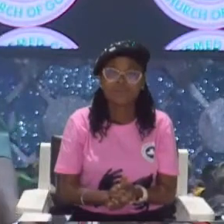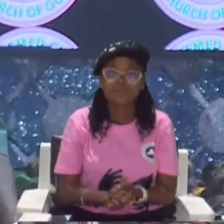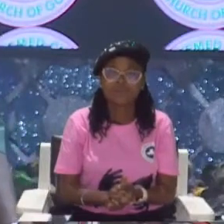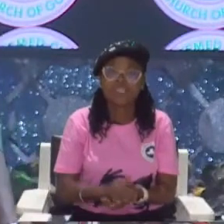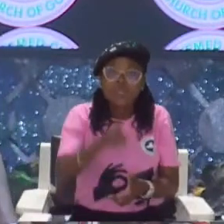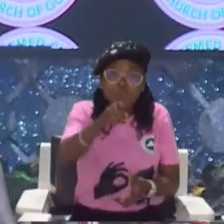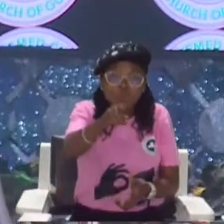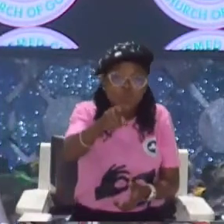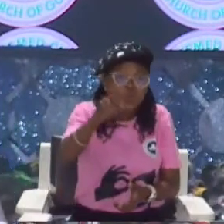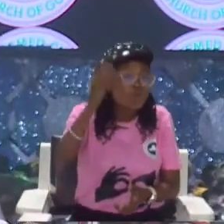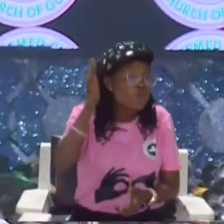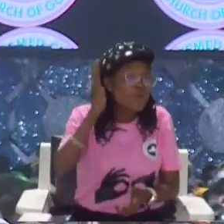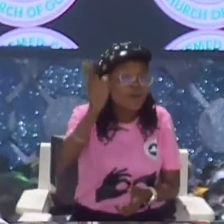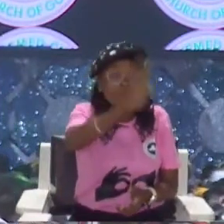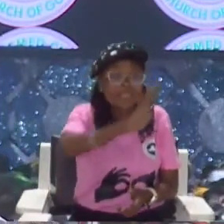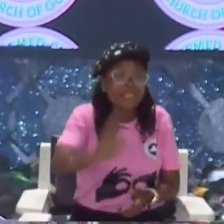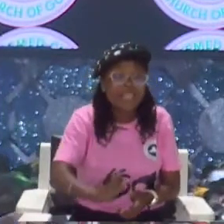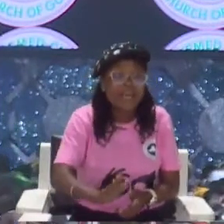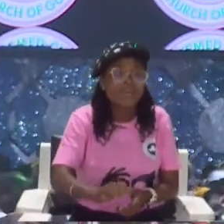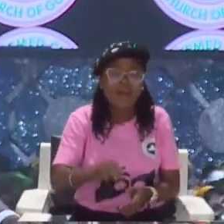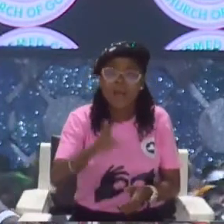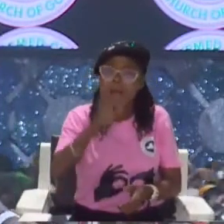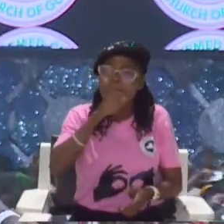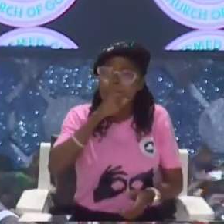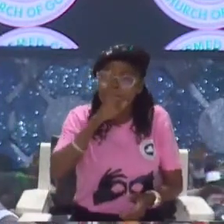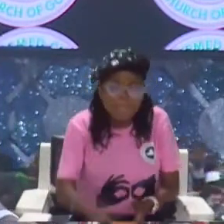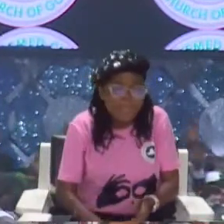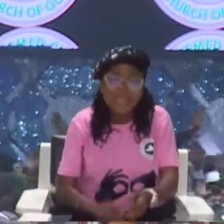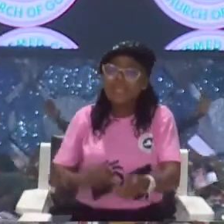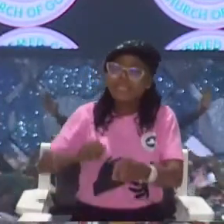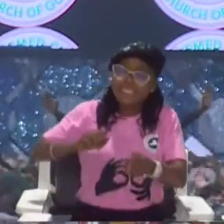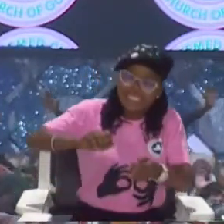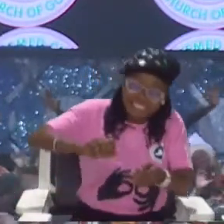You will never be grounded again.